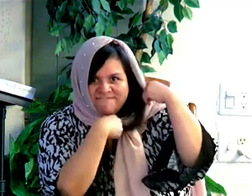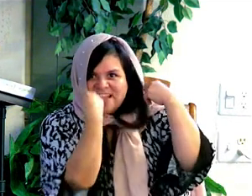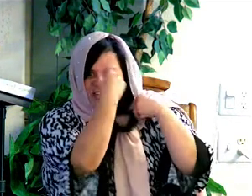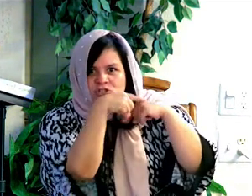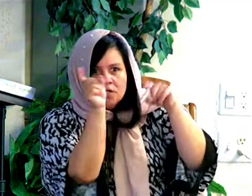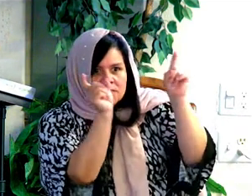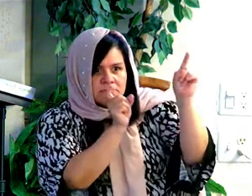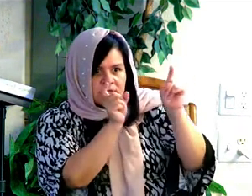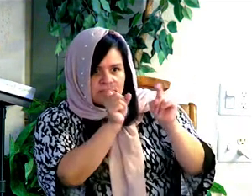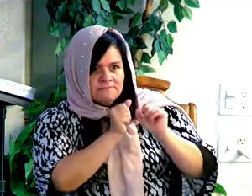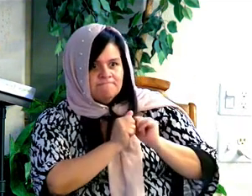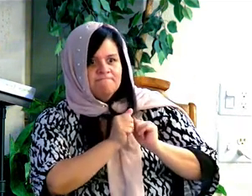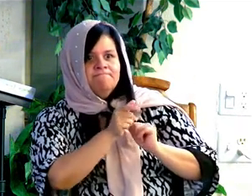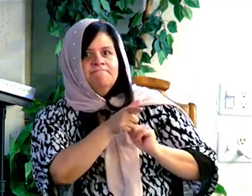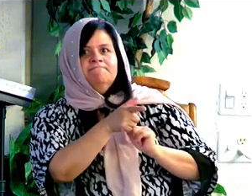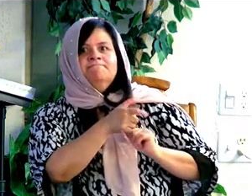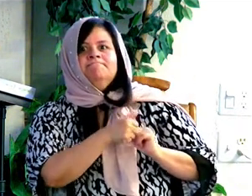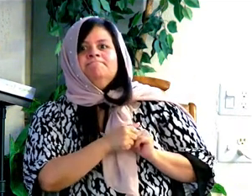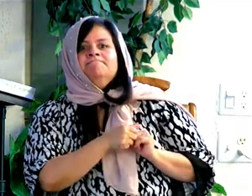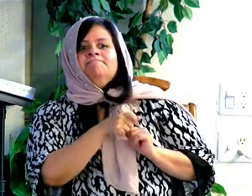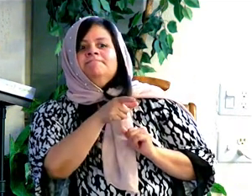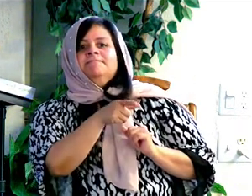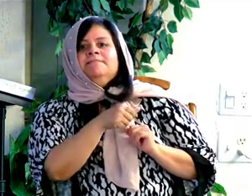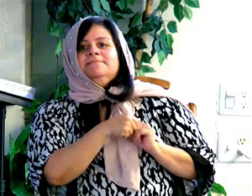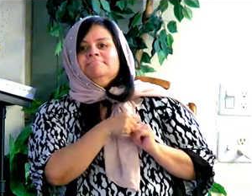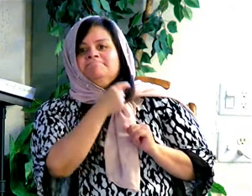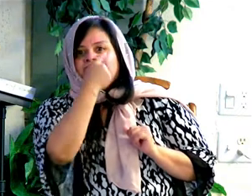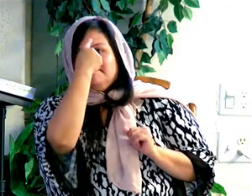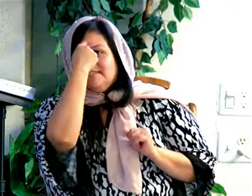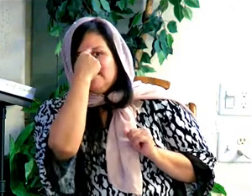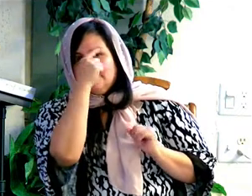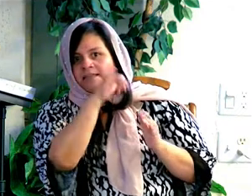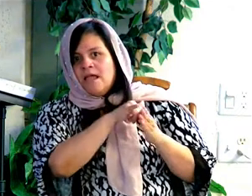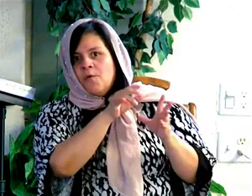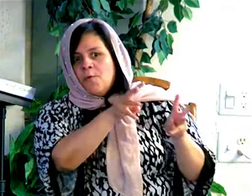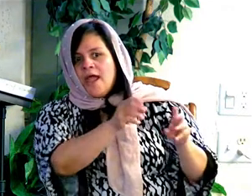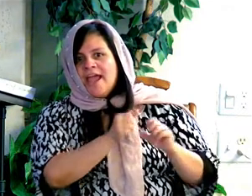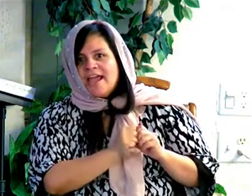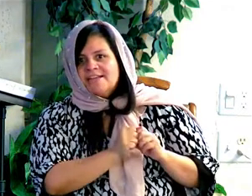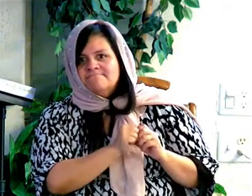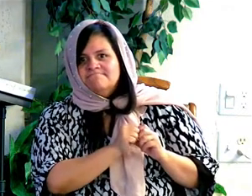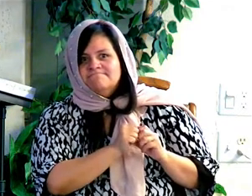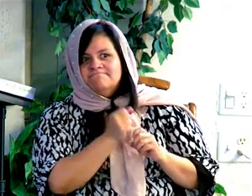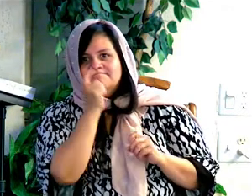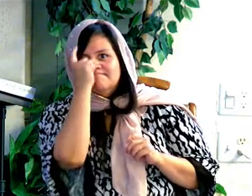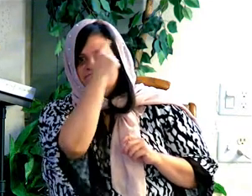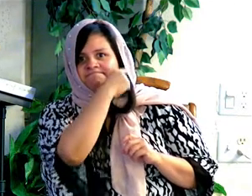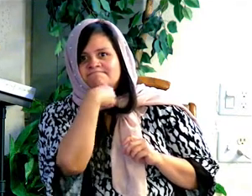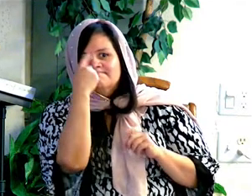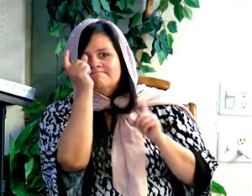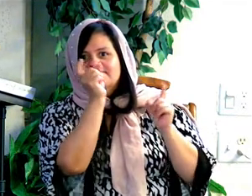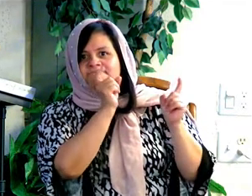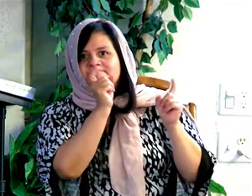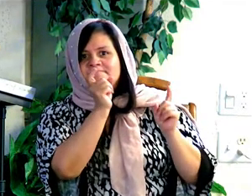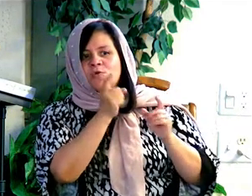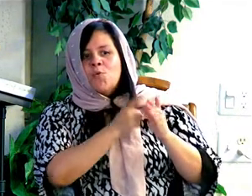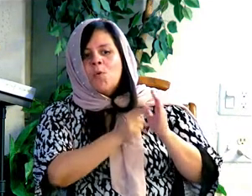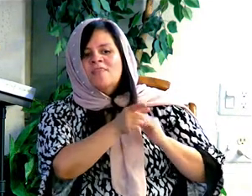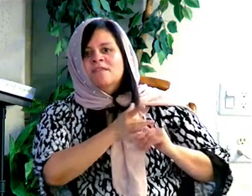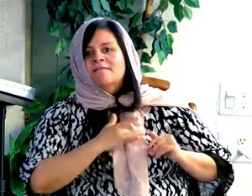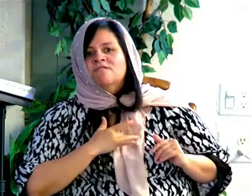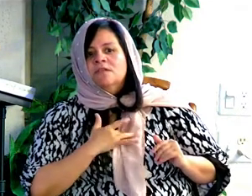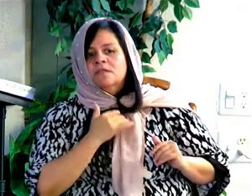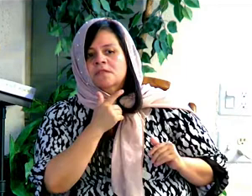shouldn't think that way. You know, it's like, what? Dice, nos conocen tan bien que solamente leyendo una expresión de la cara, ellos pueden saber